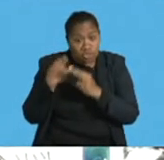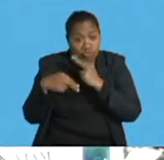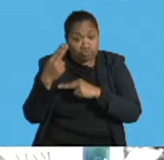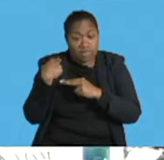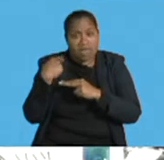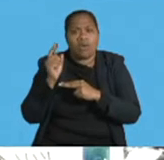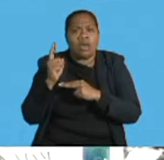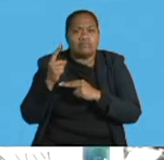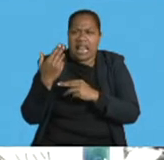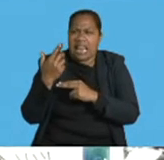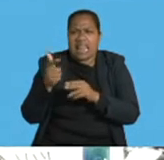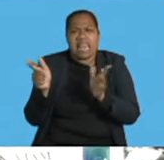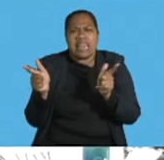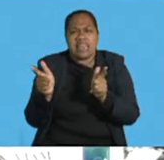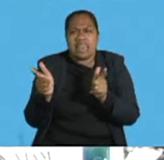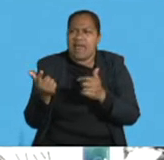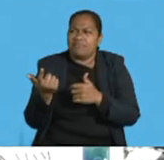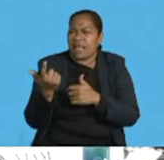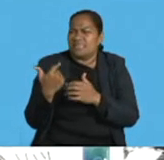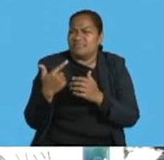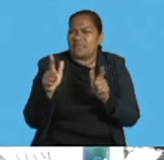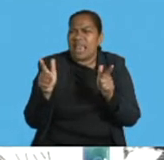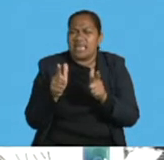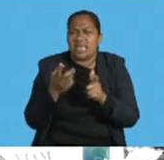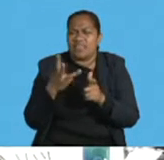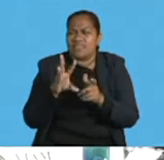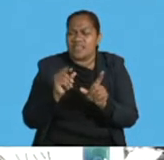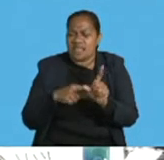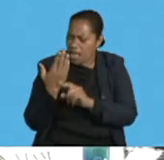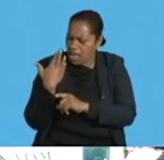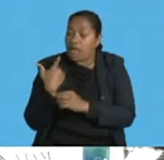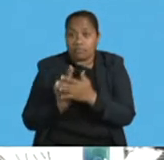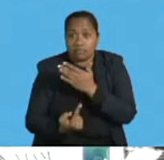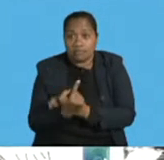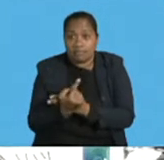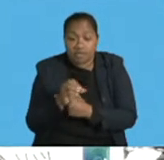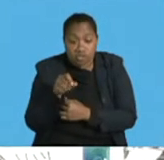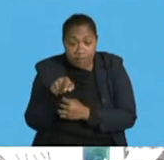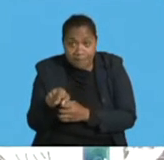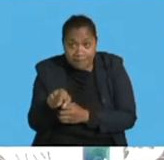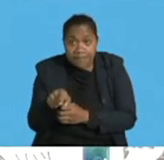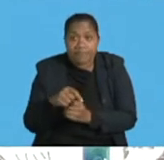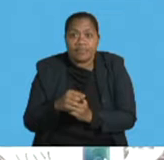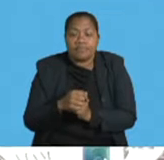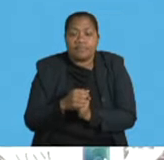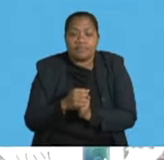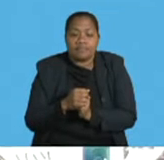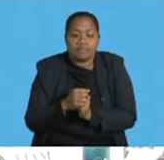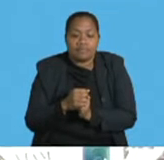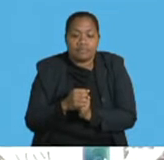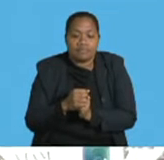30 years ago. The culture of marine and freshwater species generally remains at subsistence